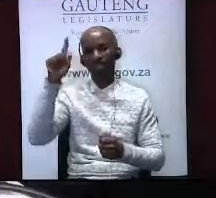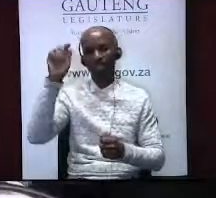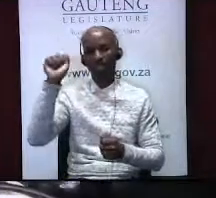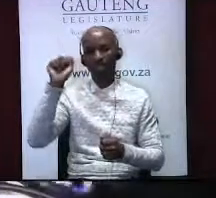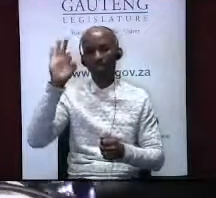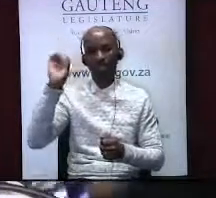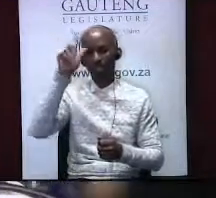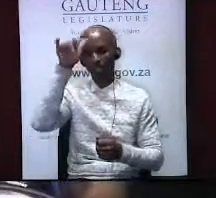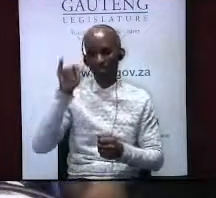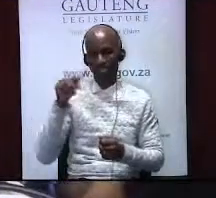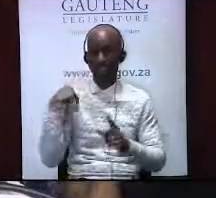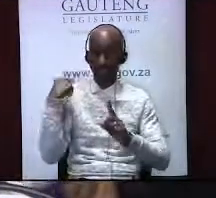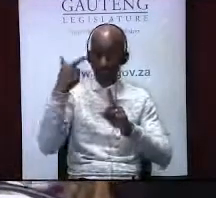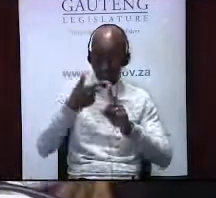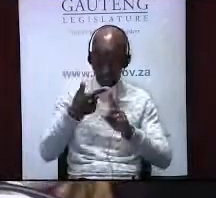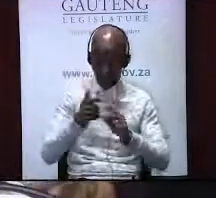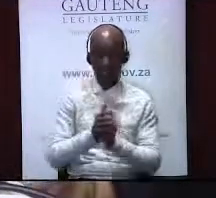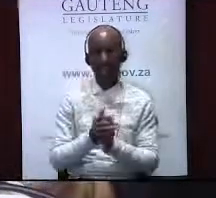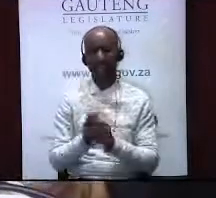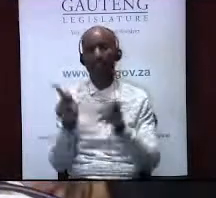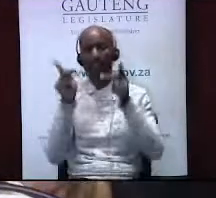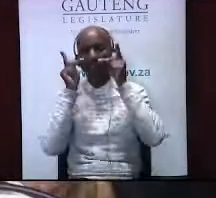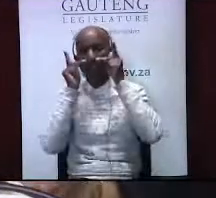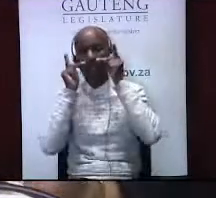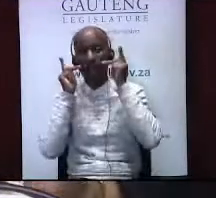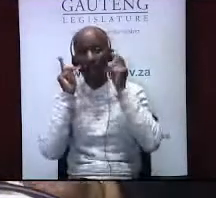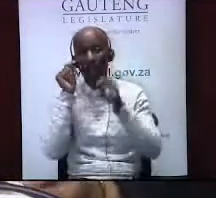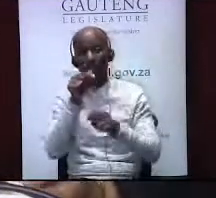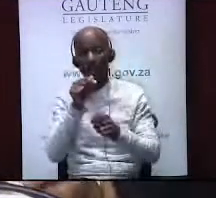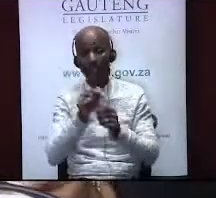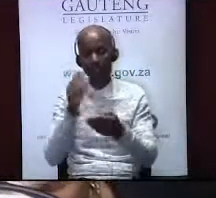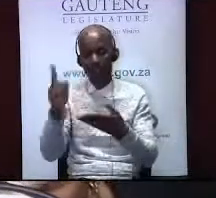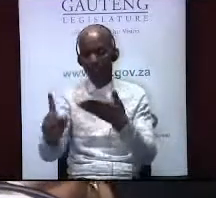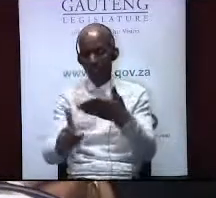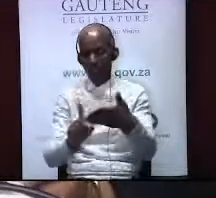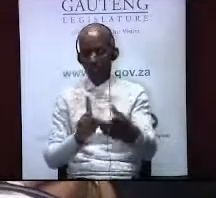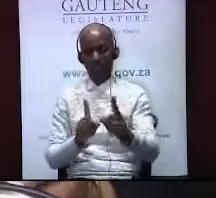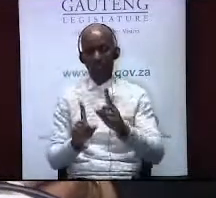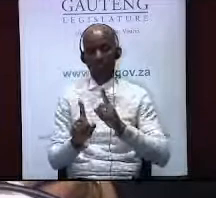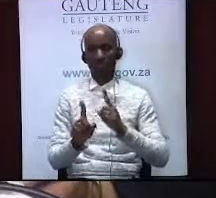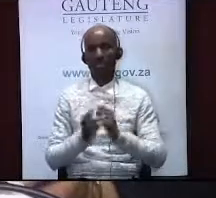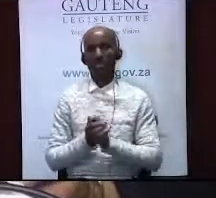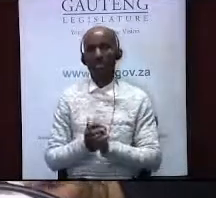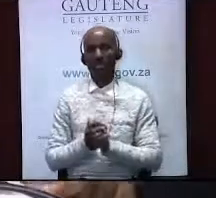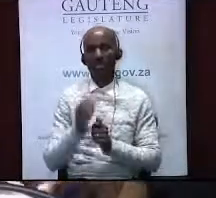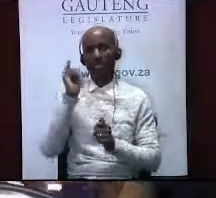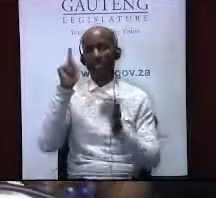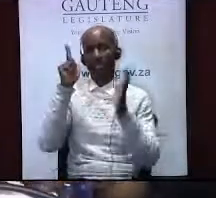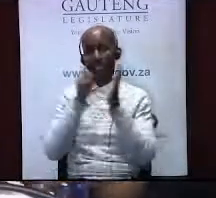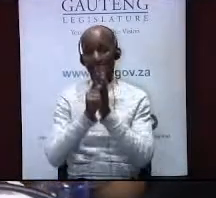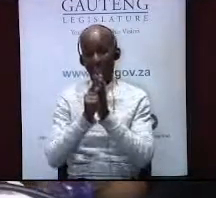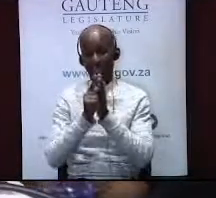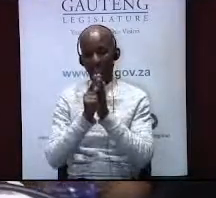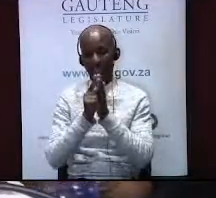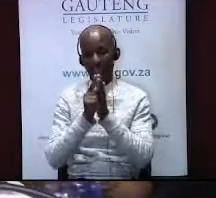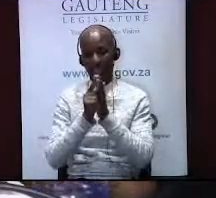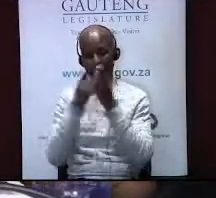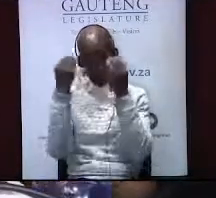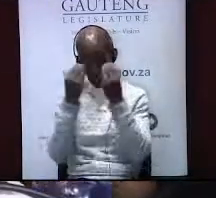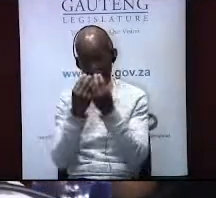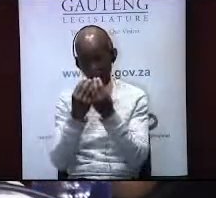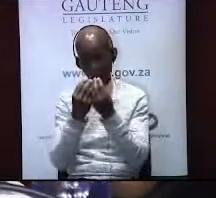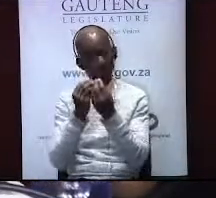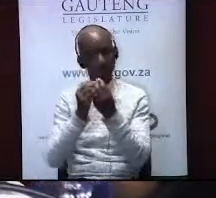to an extent that the enemy, why Genela fella, illegal foreigners who